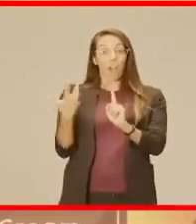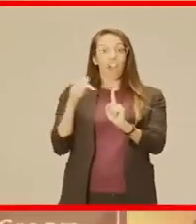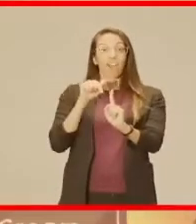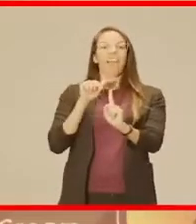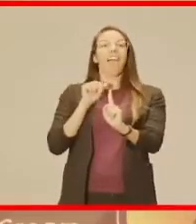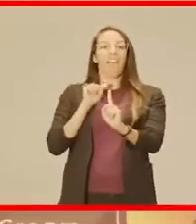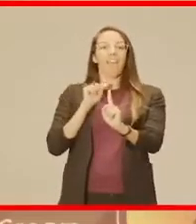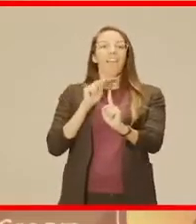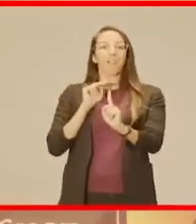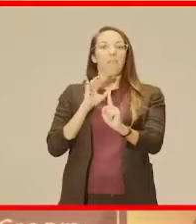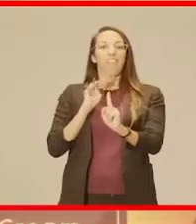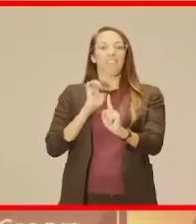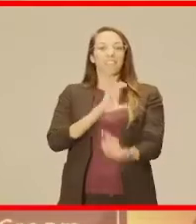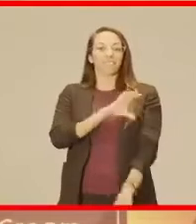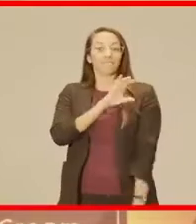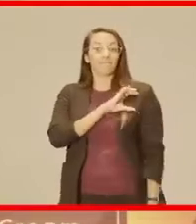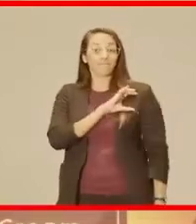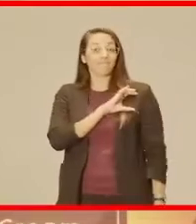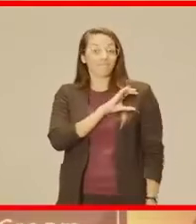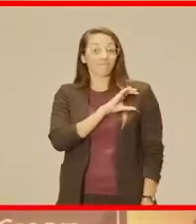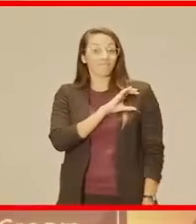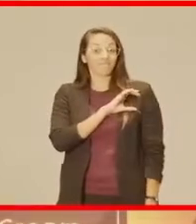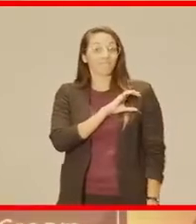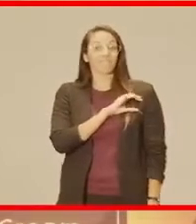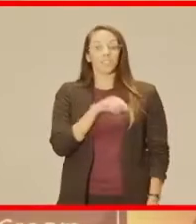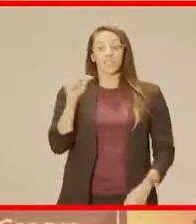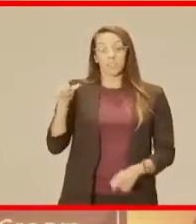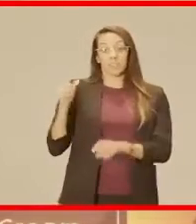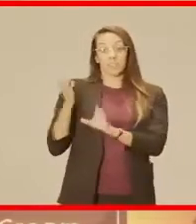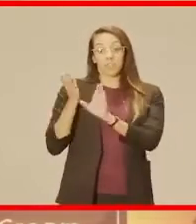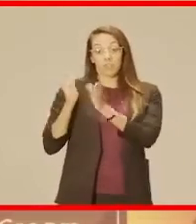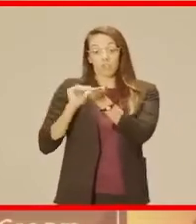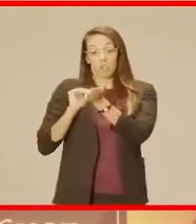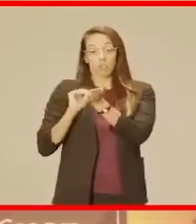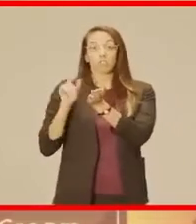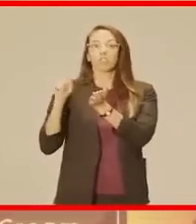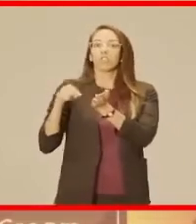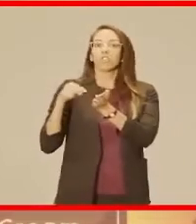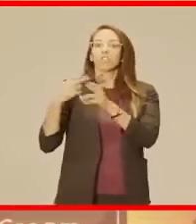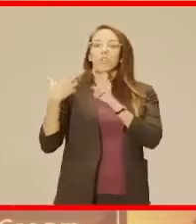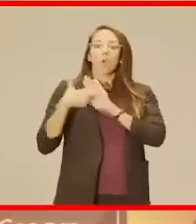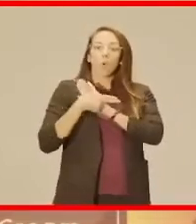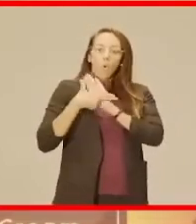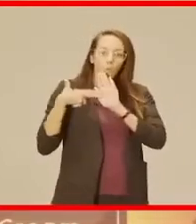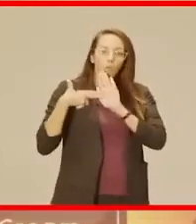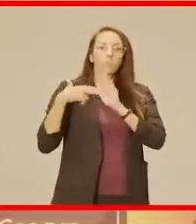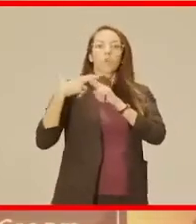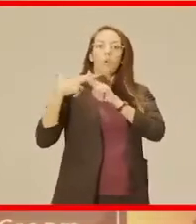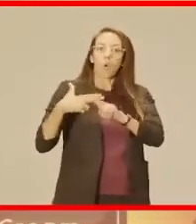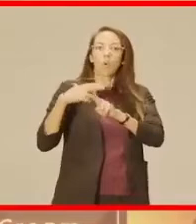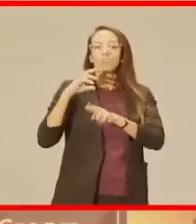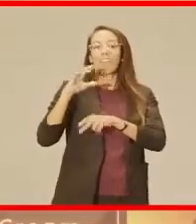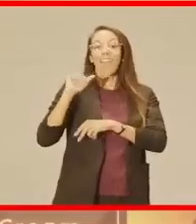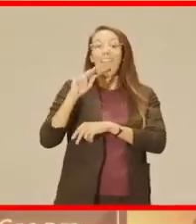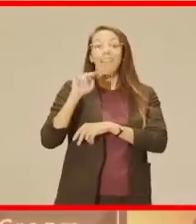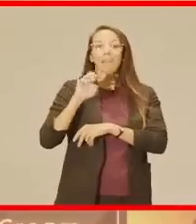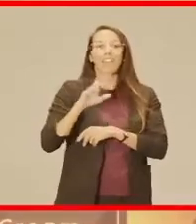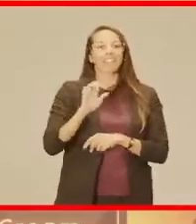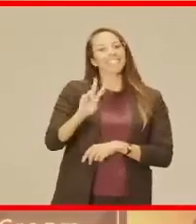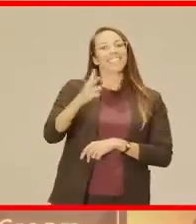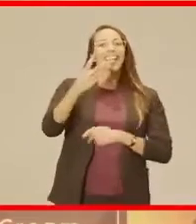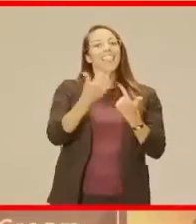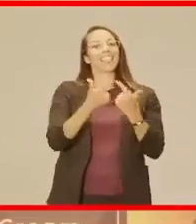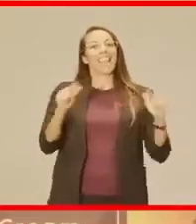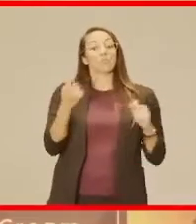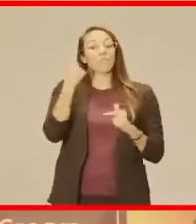went so far to start calling anime the second language for females